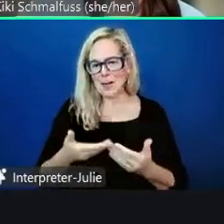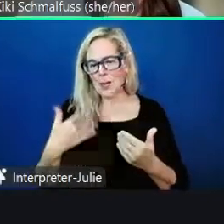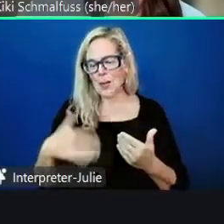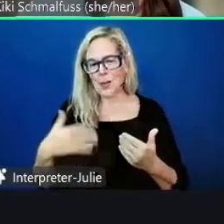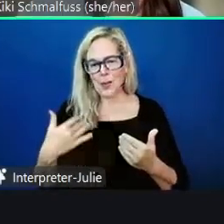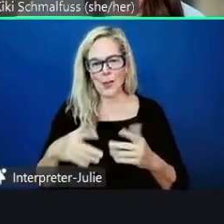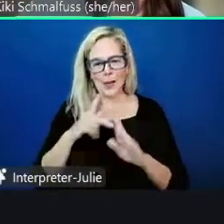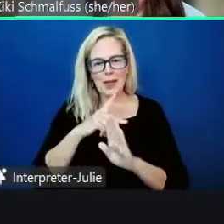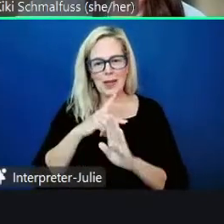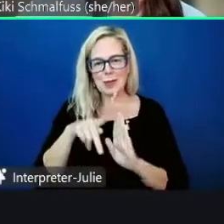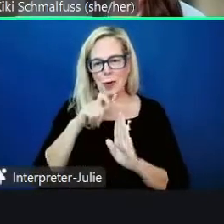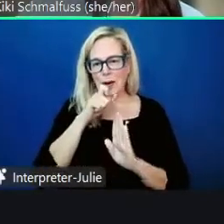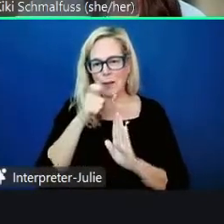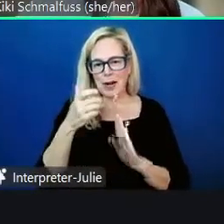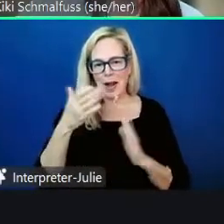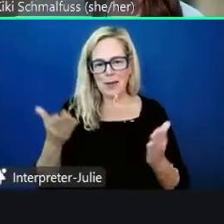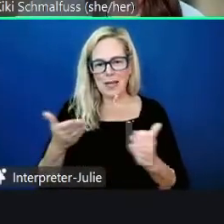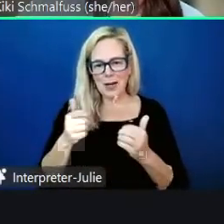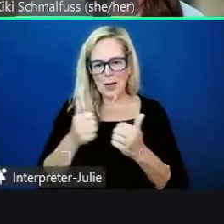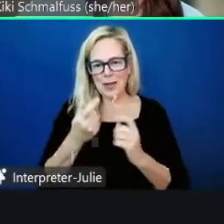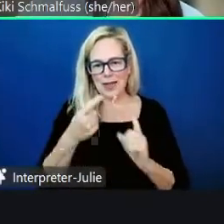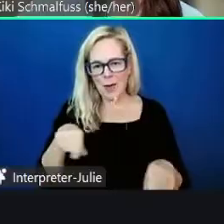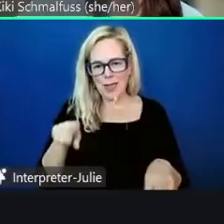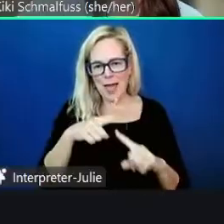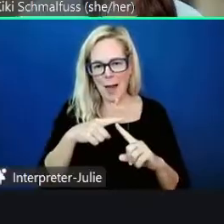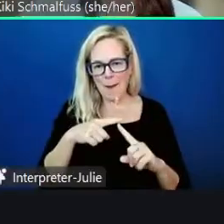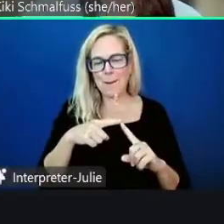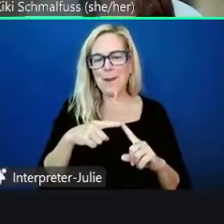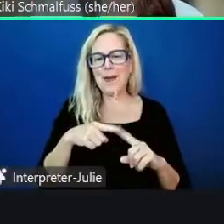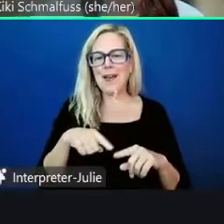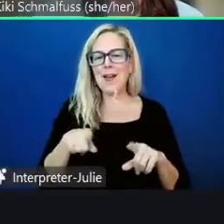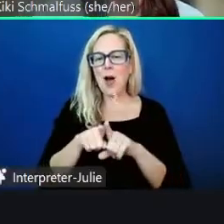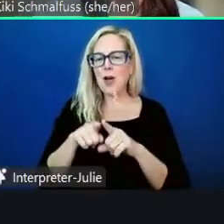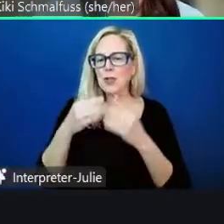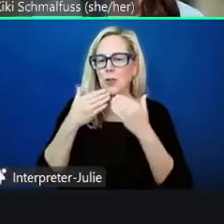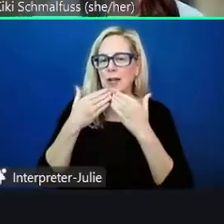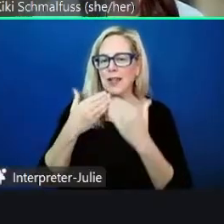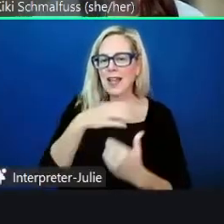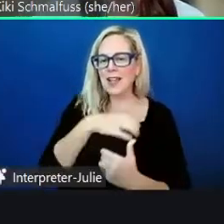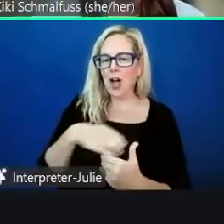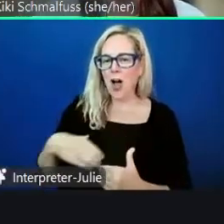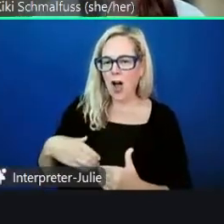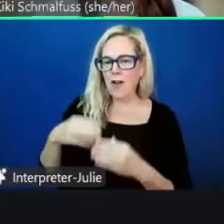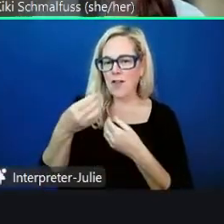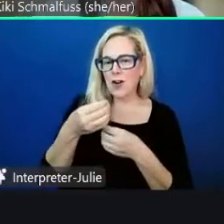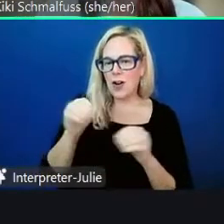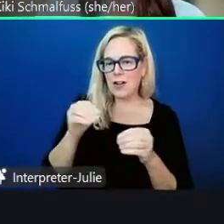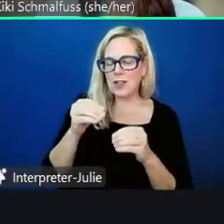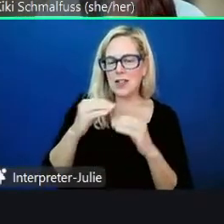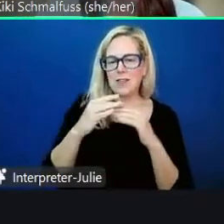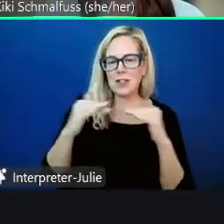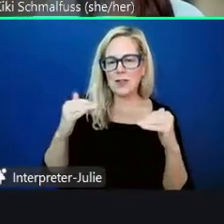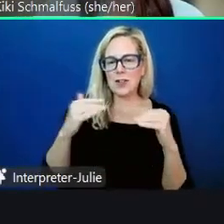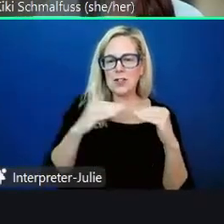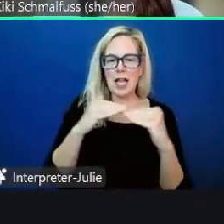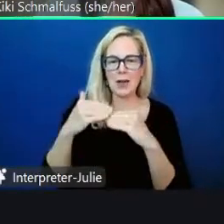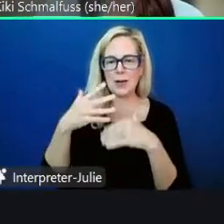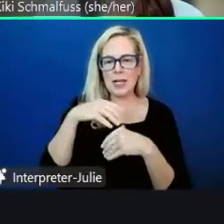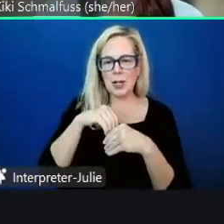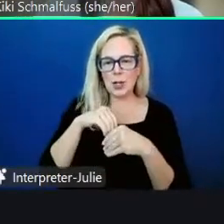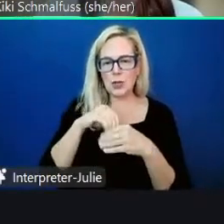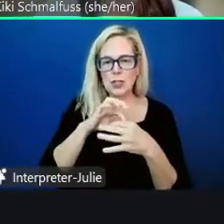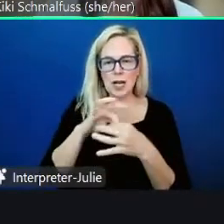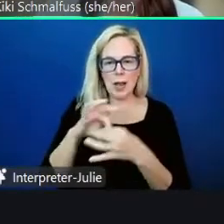exist without them. And we also wanted to thank the Harvard Office of Diversity, Equity, Inclusion, and Belonging's Culture Lab